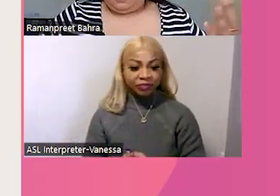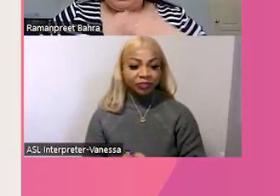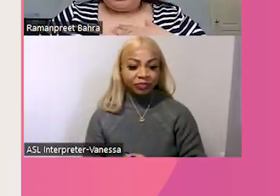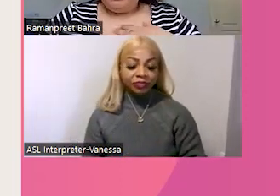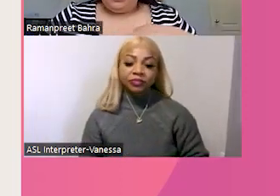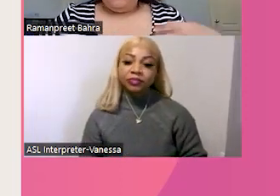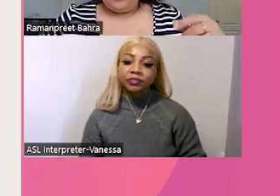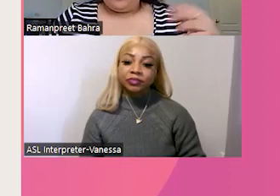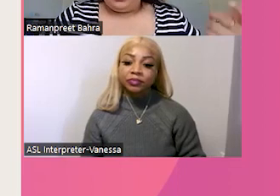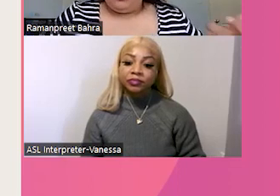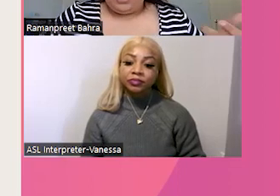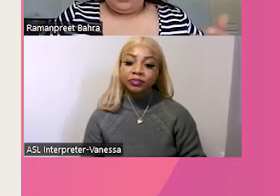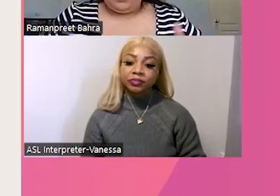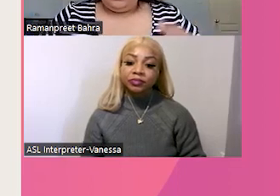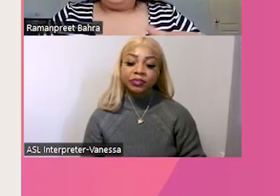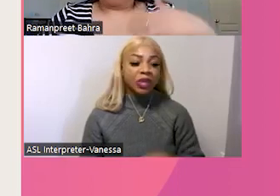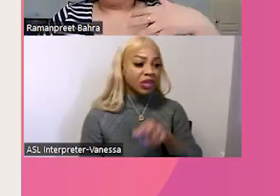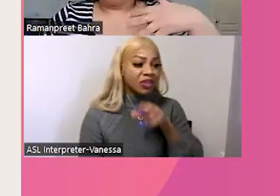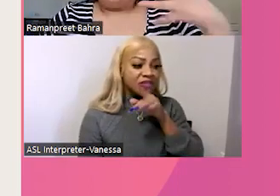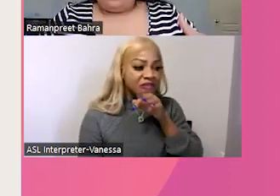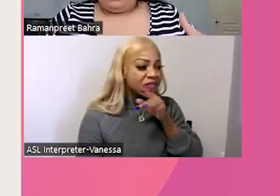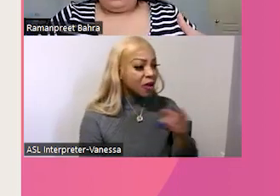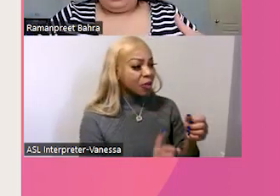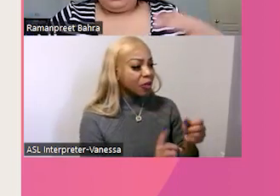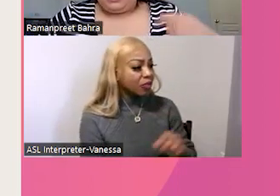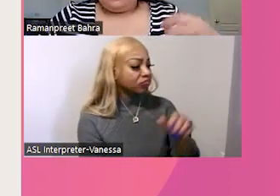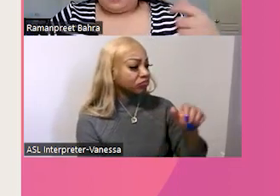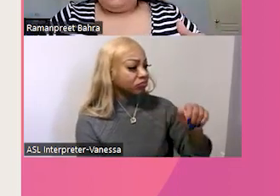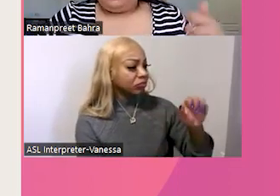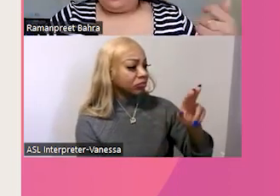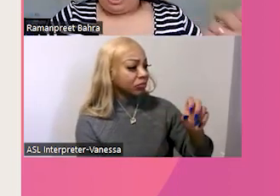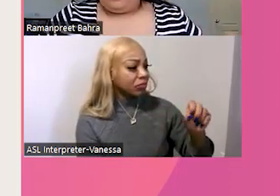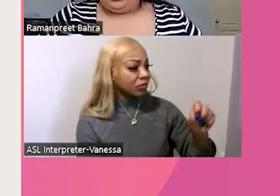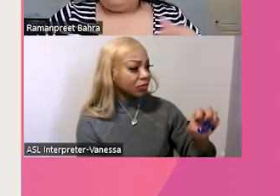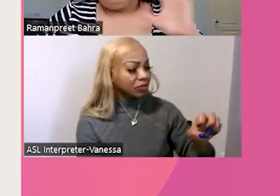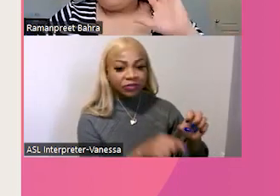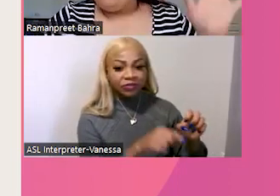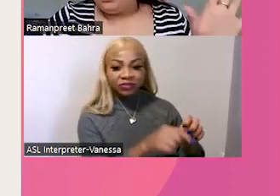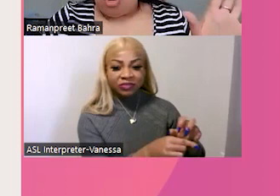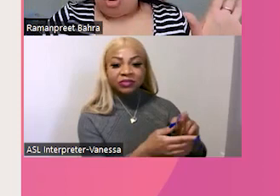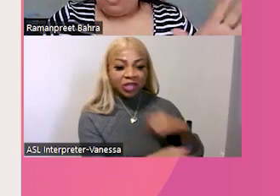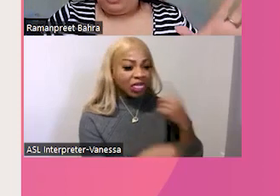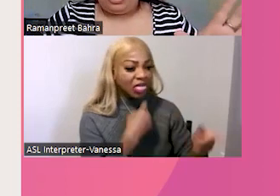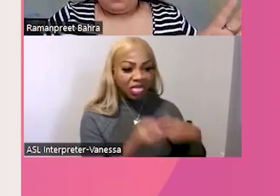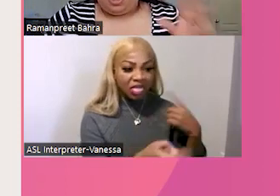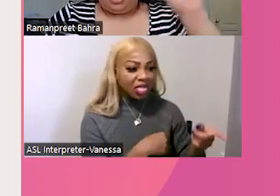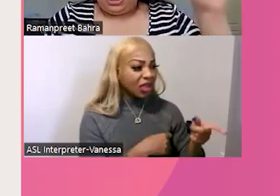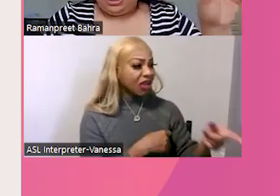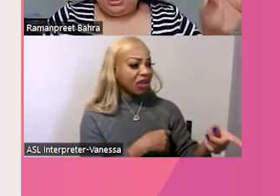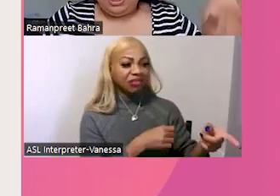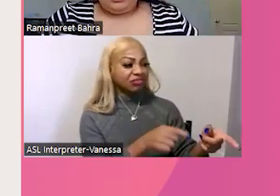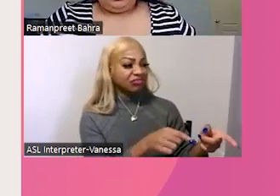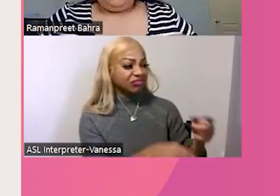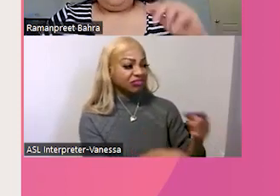thinness. The verbal punishment enacts this idea of desirability where fat women are positioned as